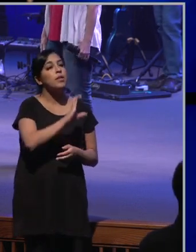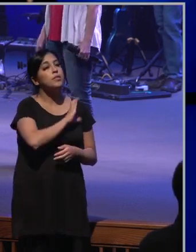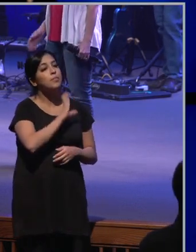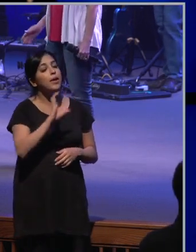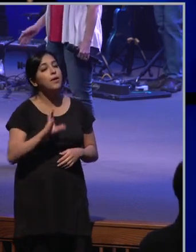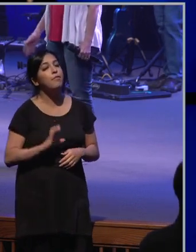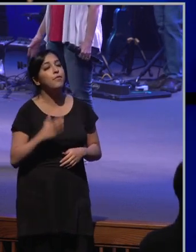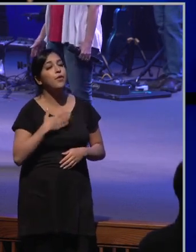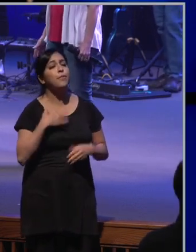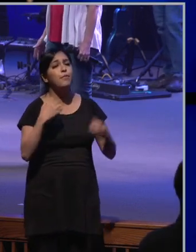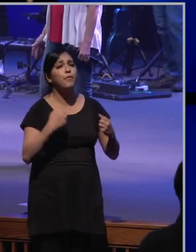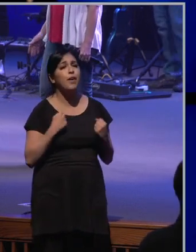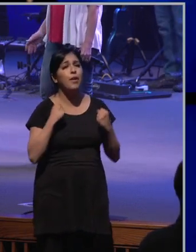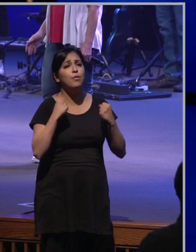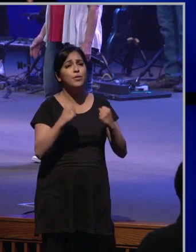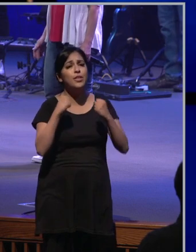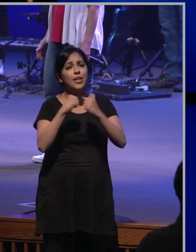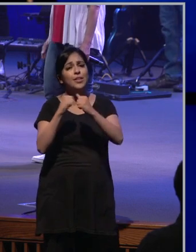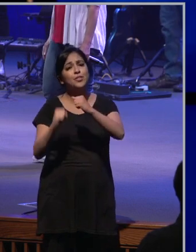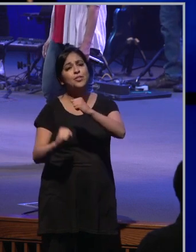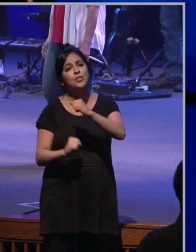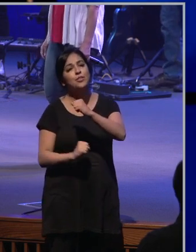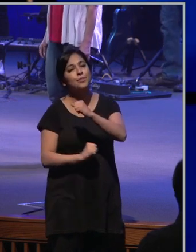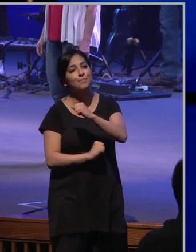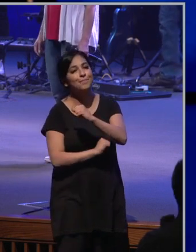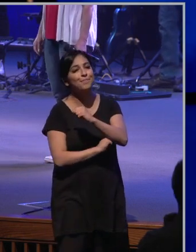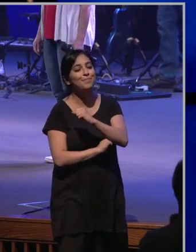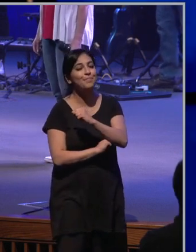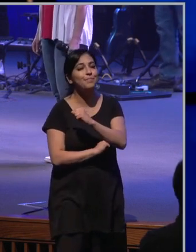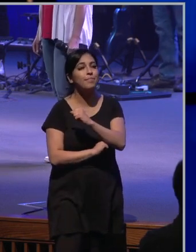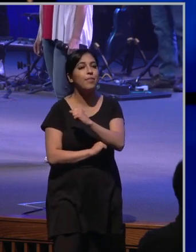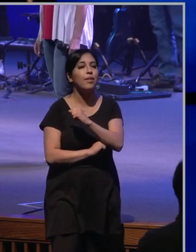Christ is my firm foundation,